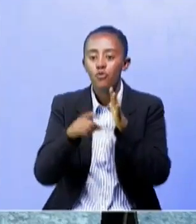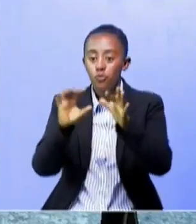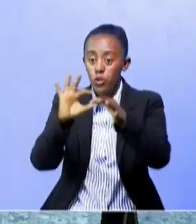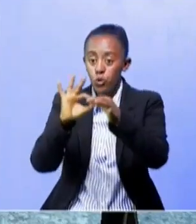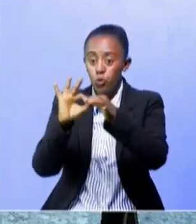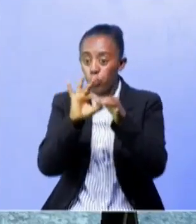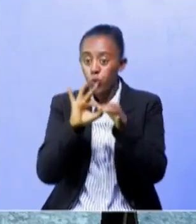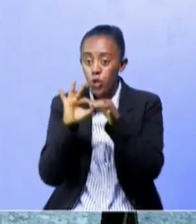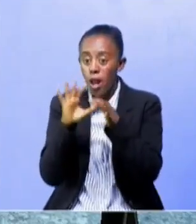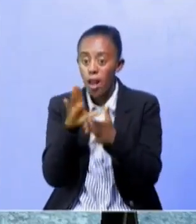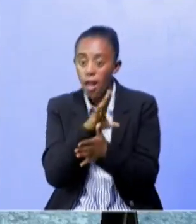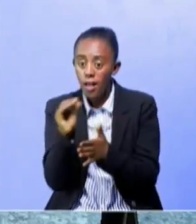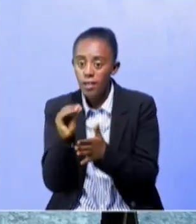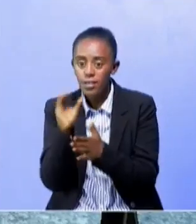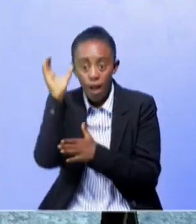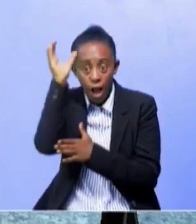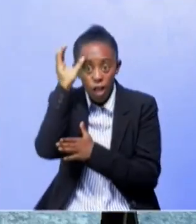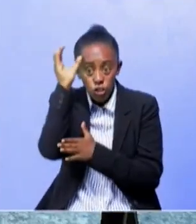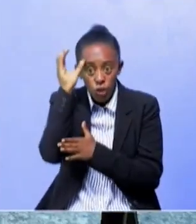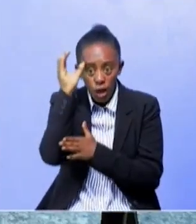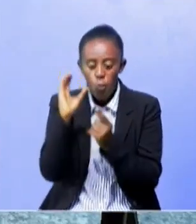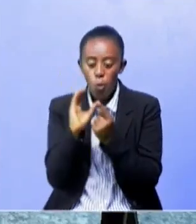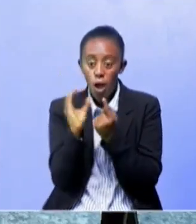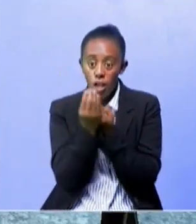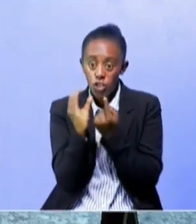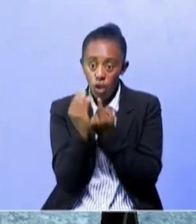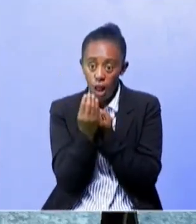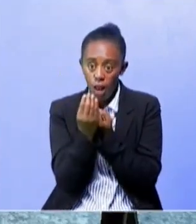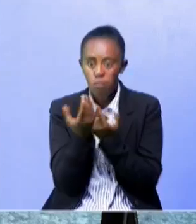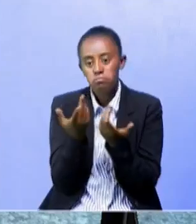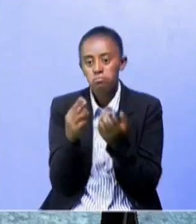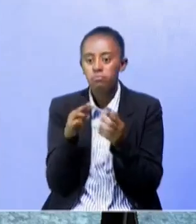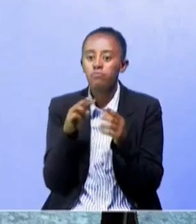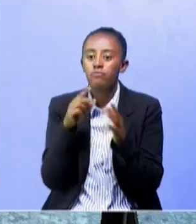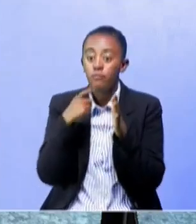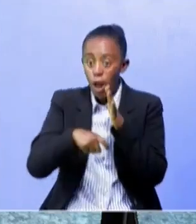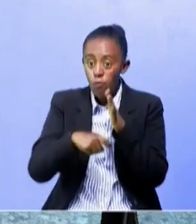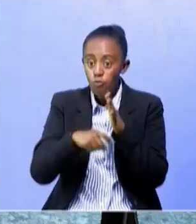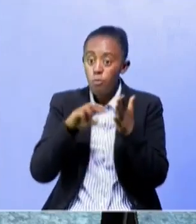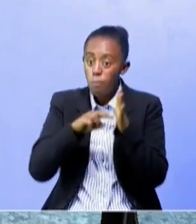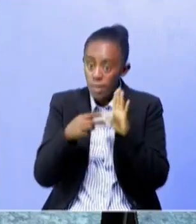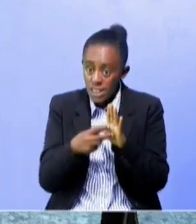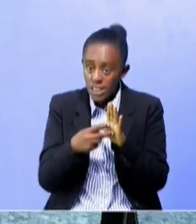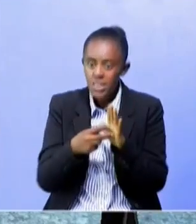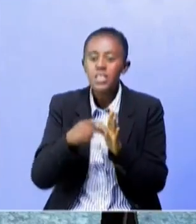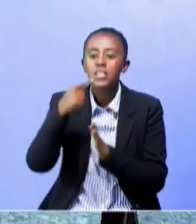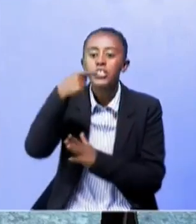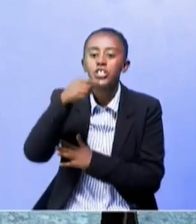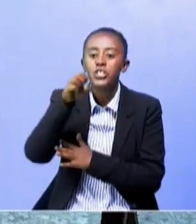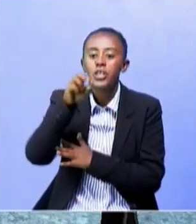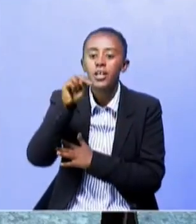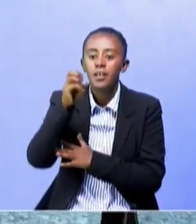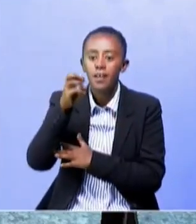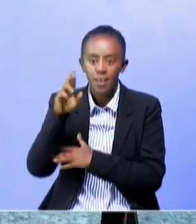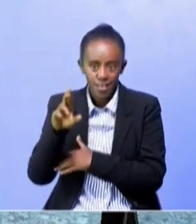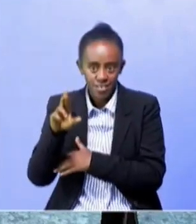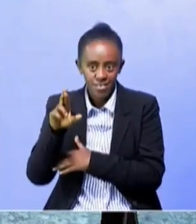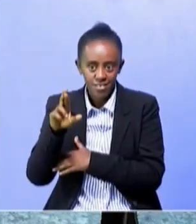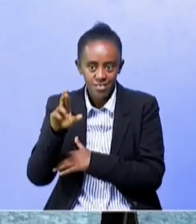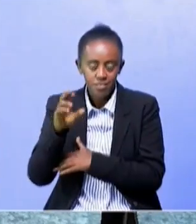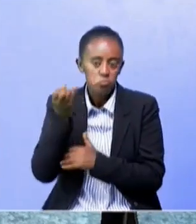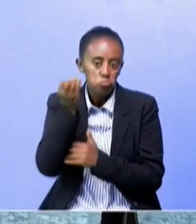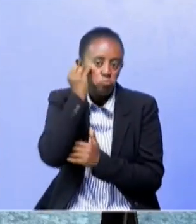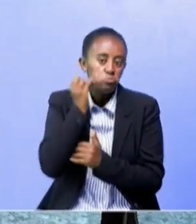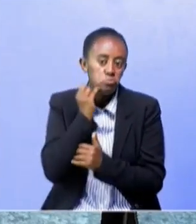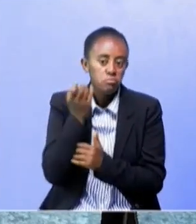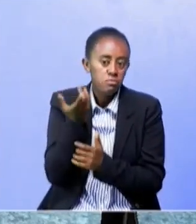cultural. In social and cultural value, we say that is gender. What about sex?